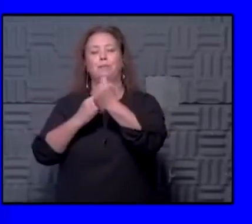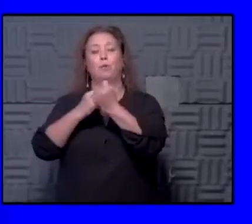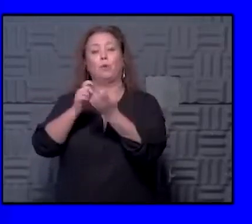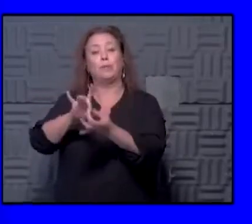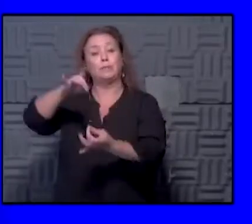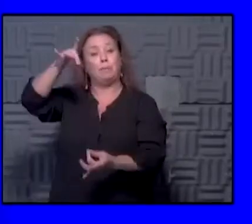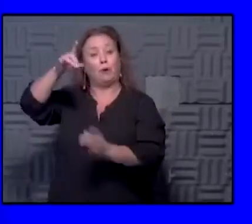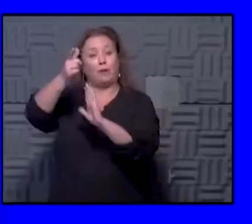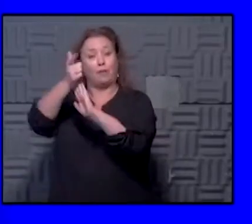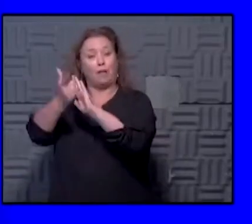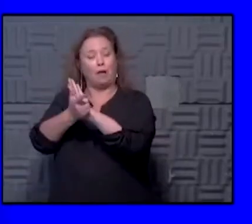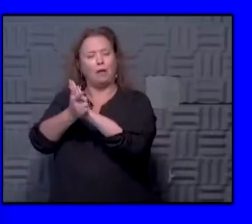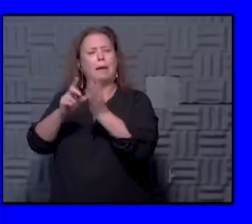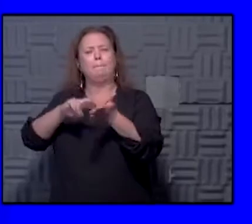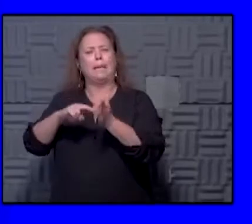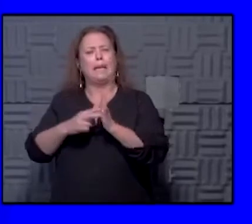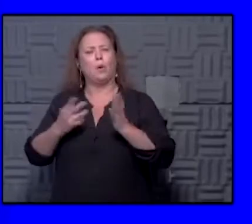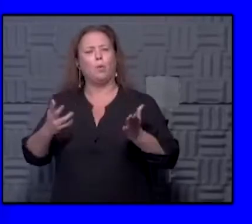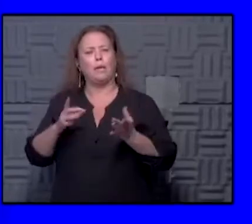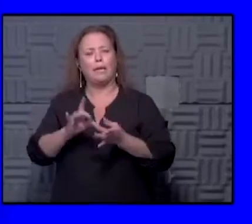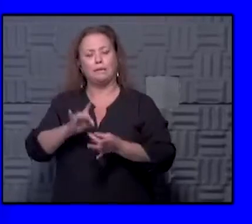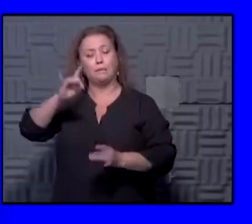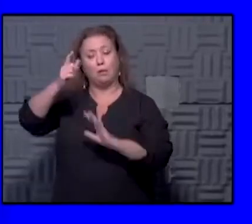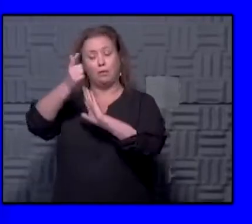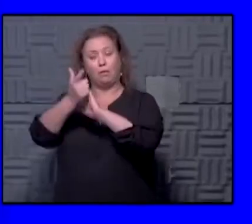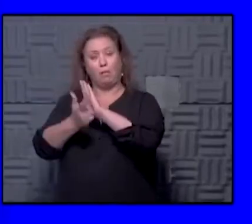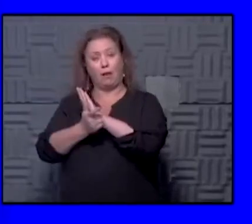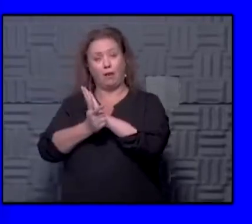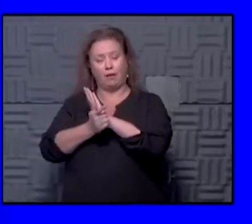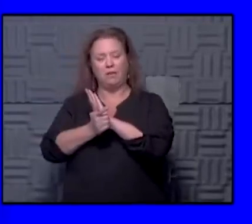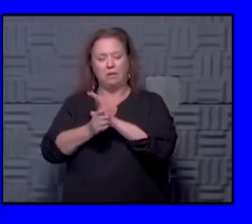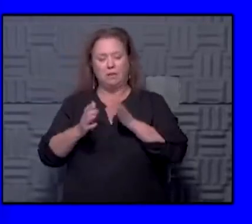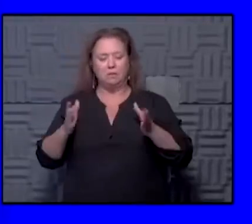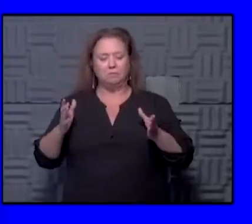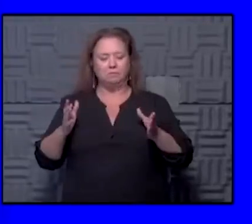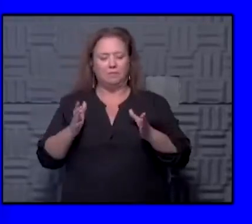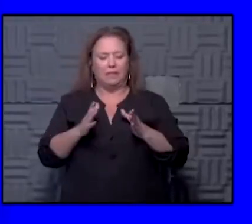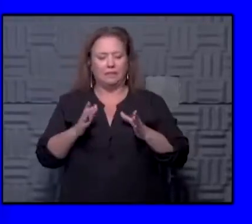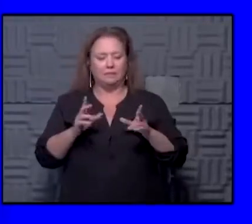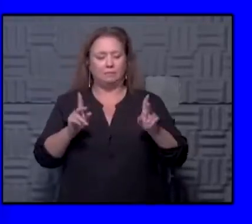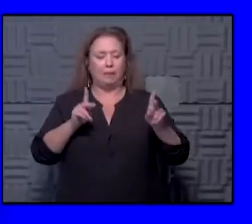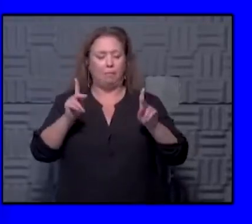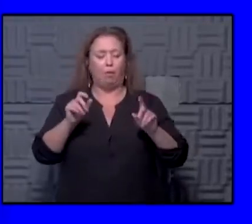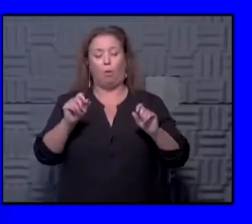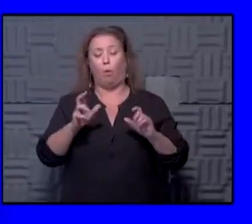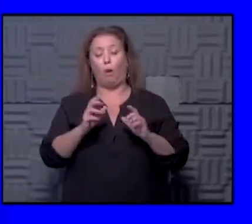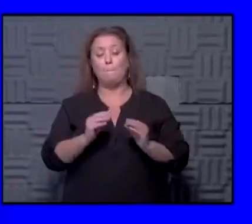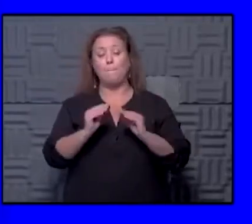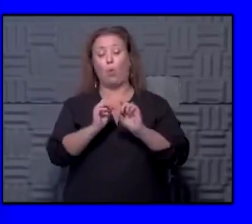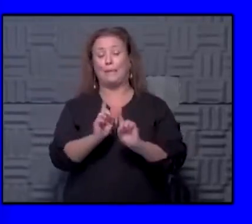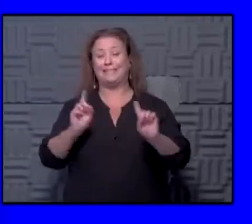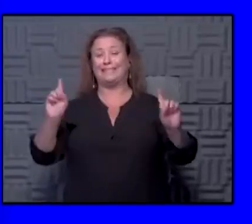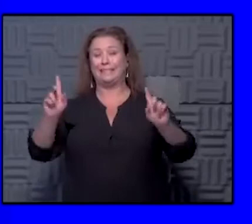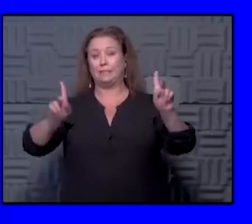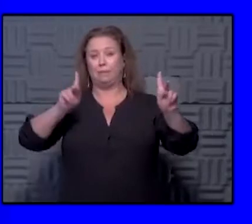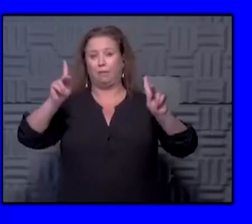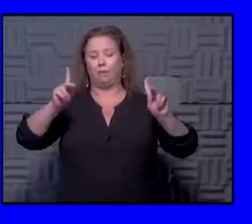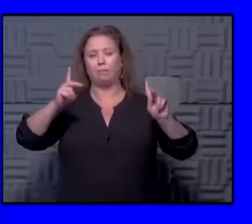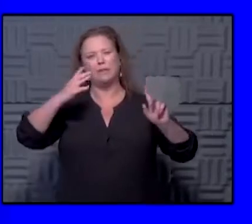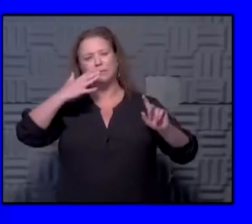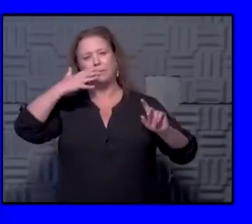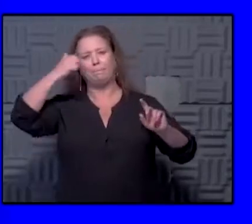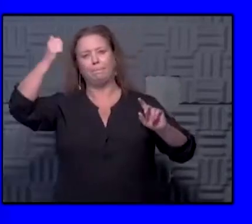is the spirit of the law? The spirit of the law is that less dense population or more distance between people is really going